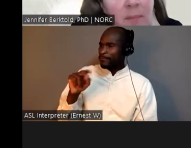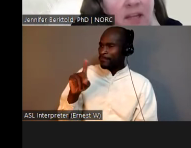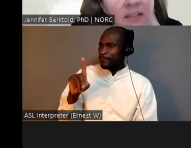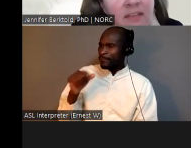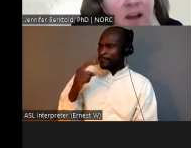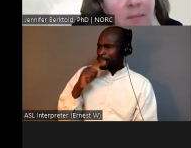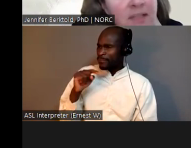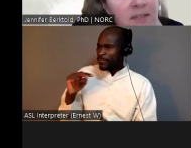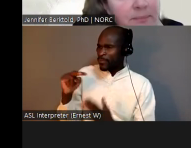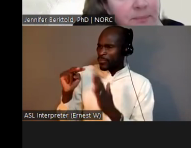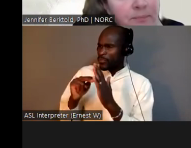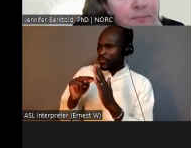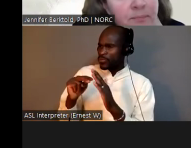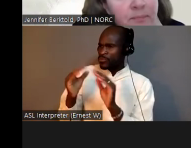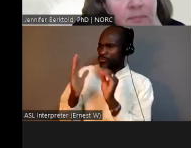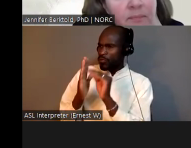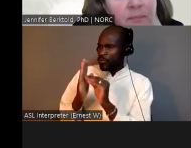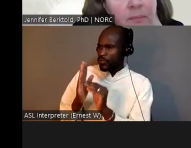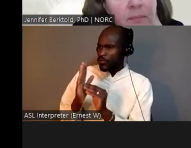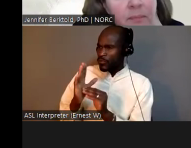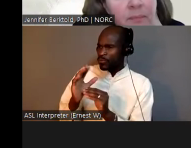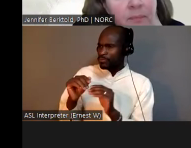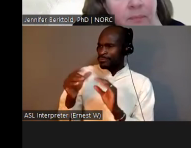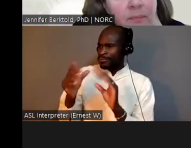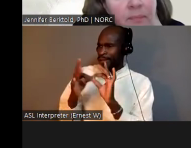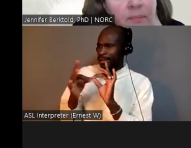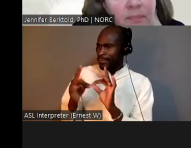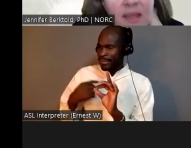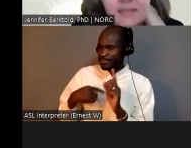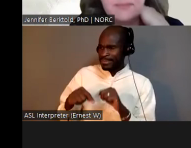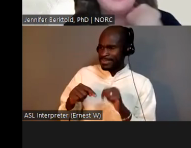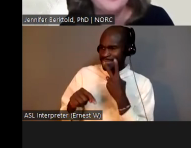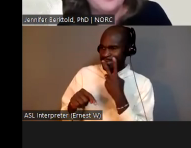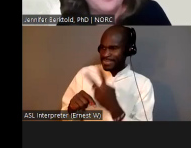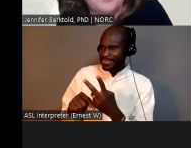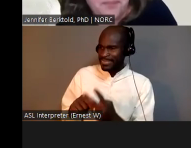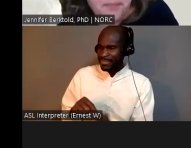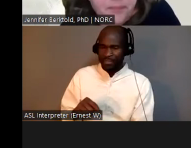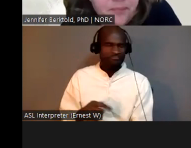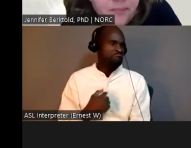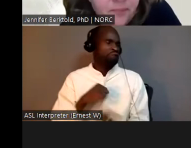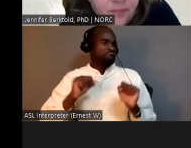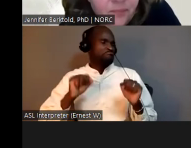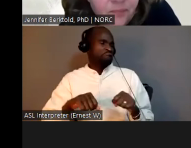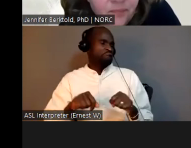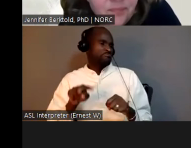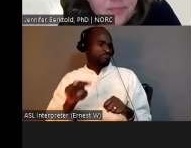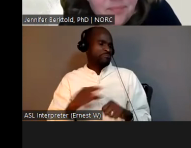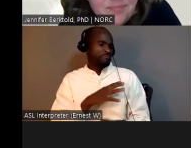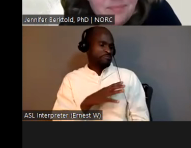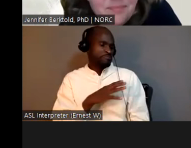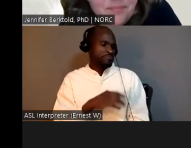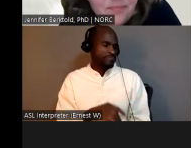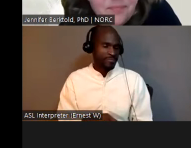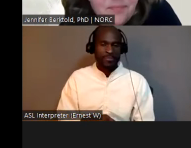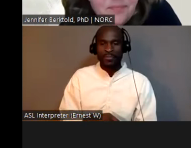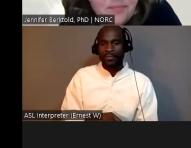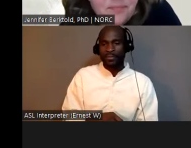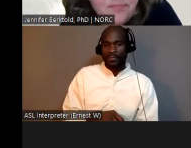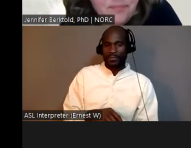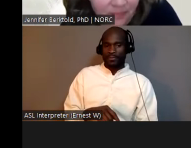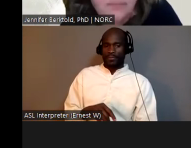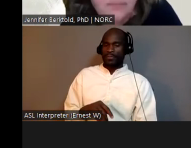with dropping anything in the comments? Yep, I can do that. Thanks. Dr. Berthold, we're also looking as